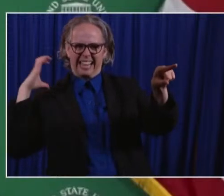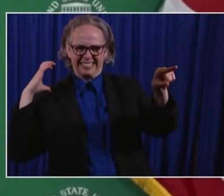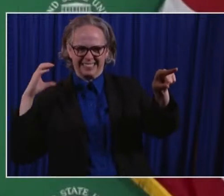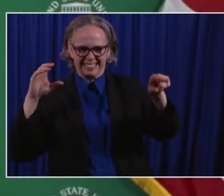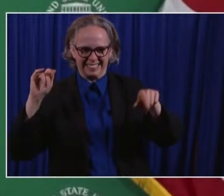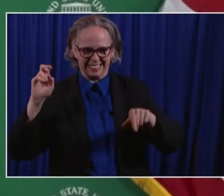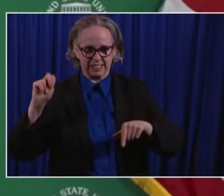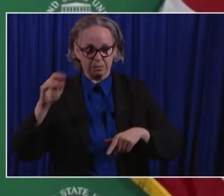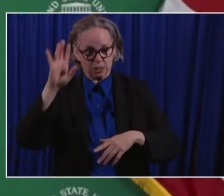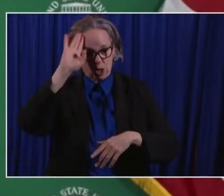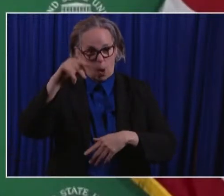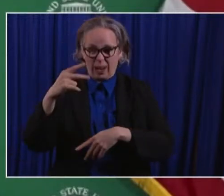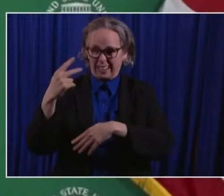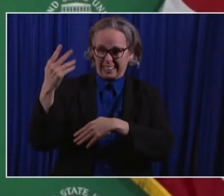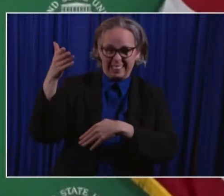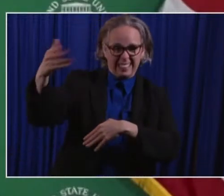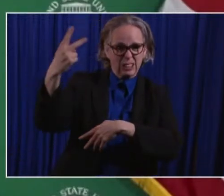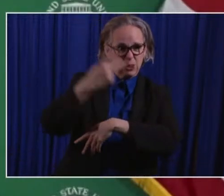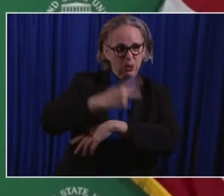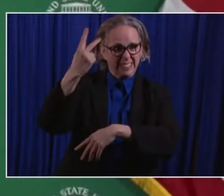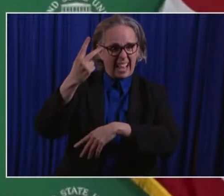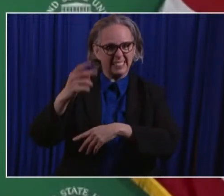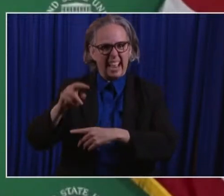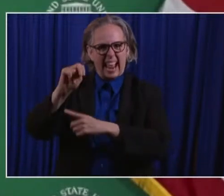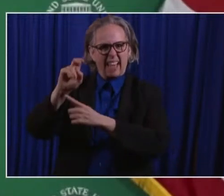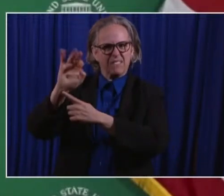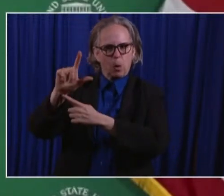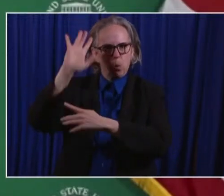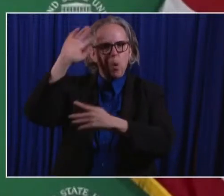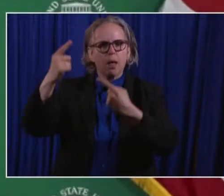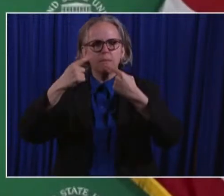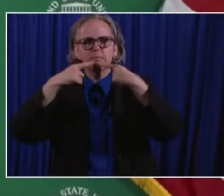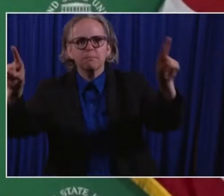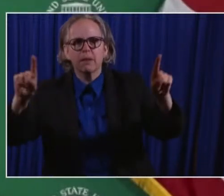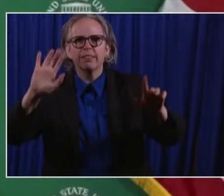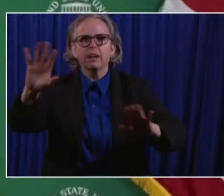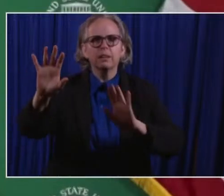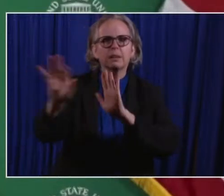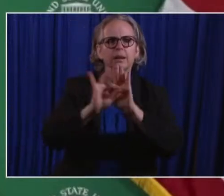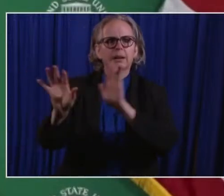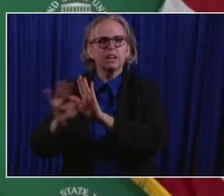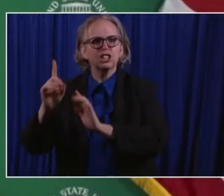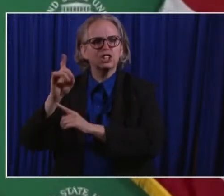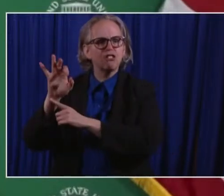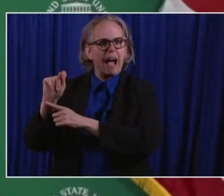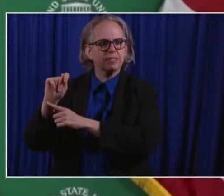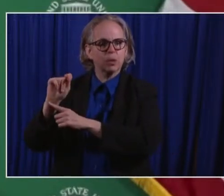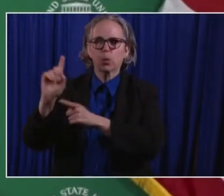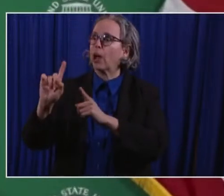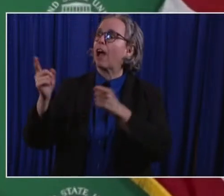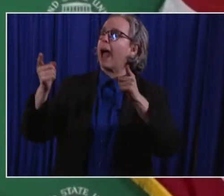Cleveland. And so we're very, very excited to be able to host the NFL draft.